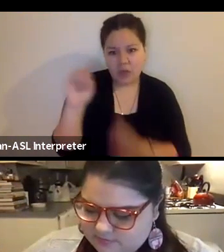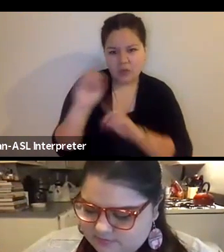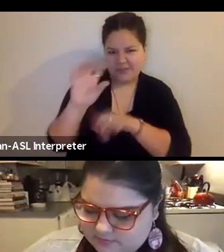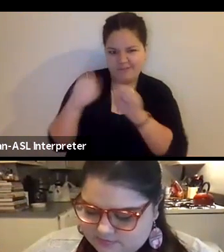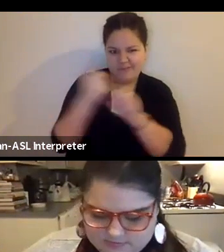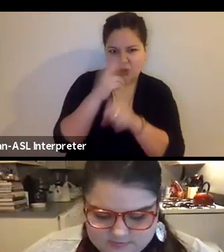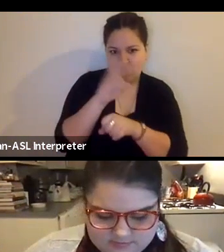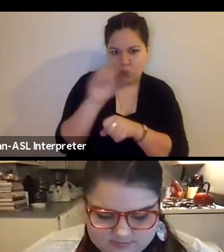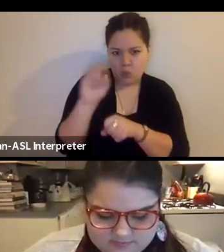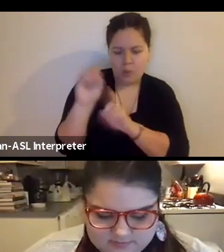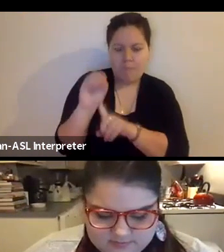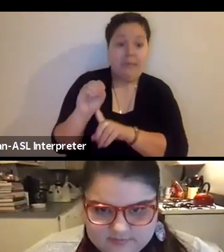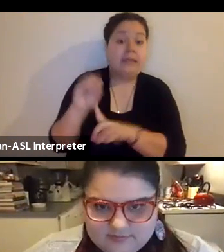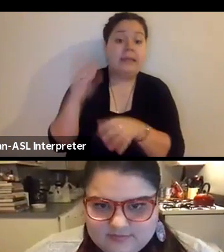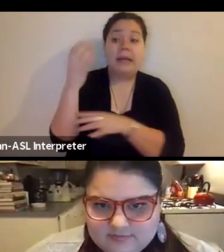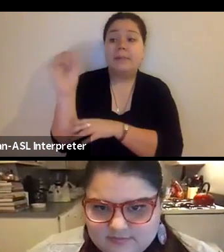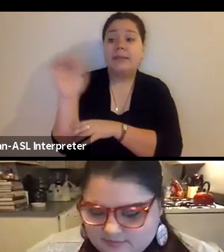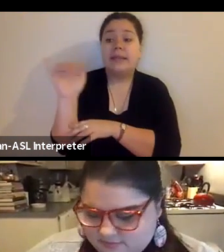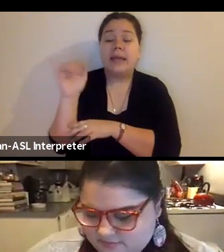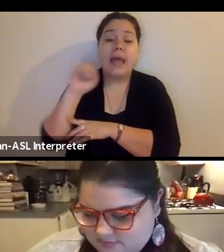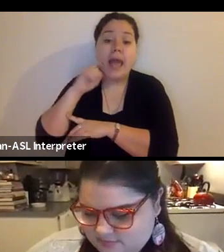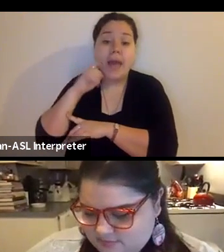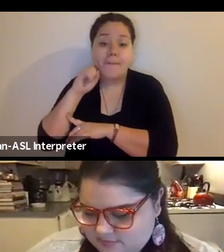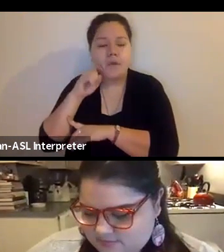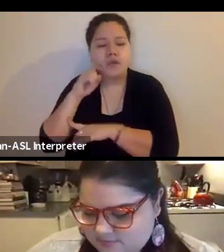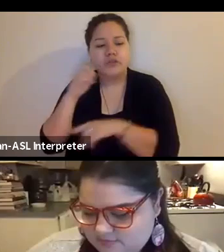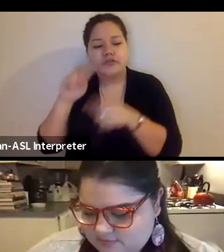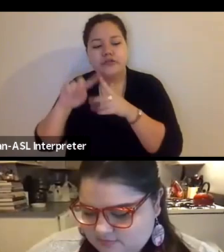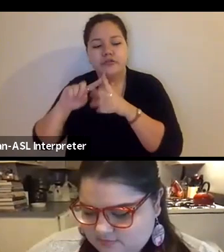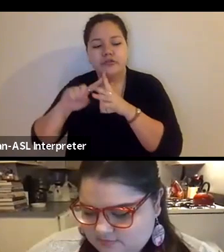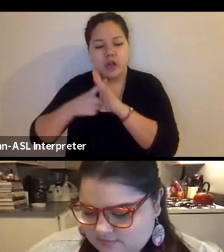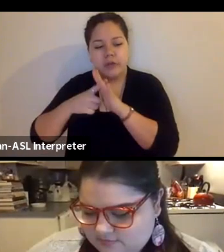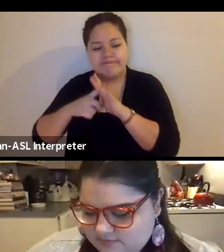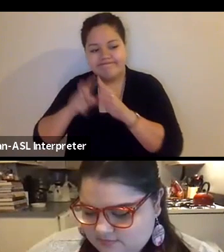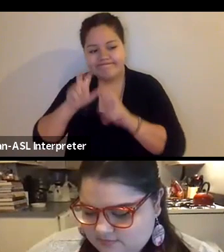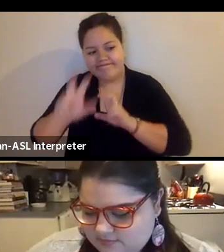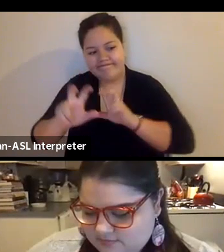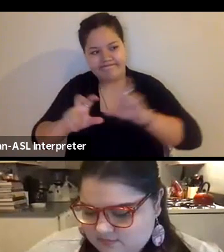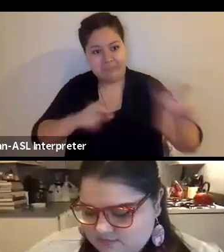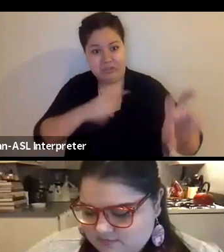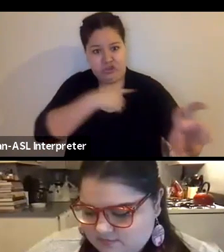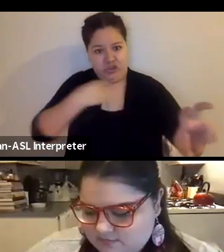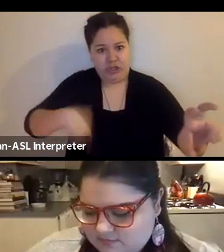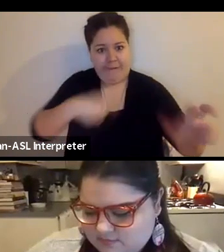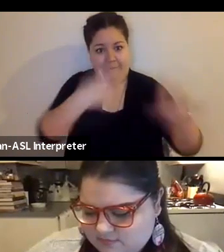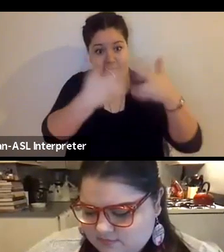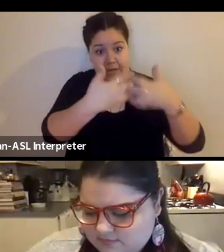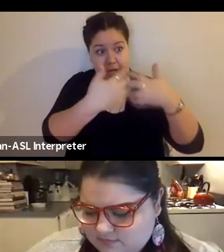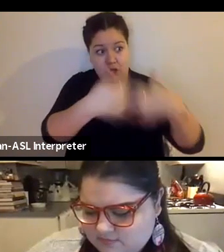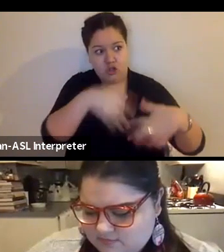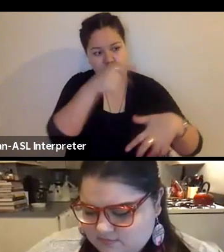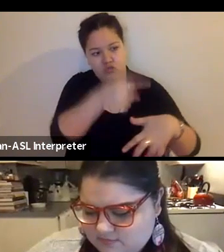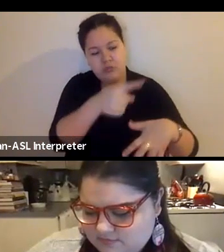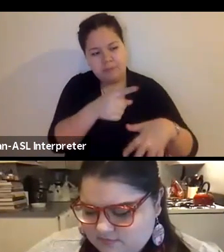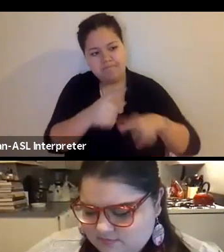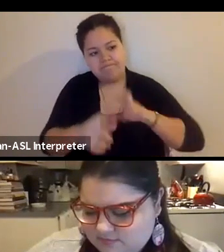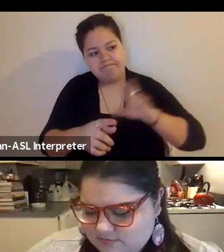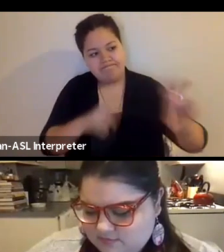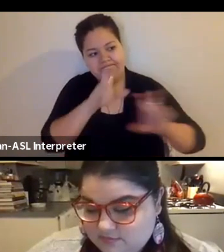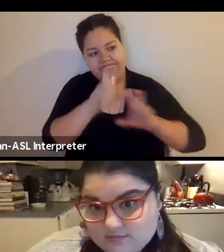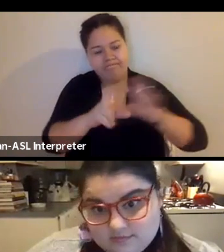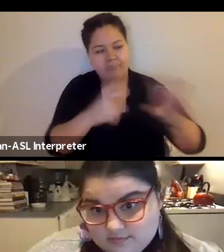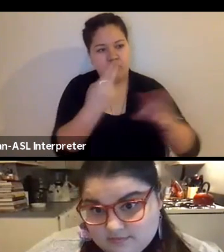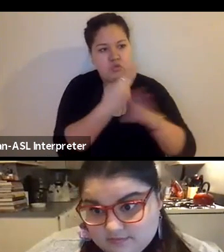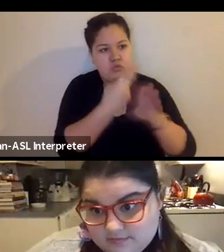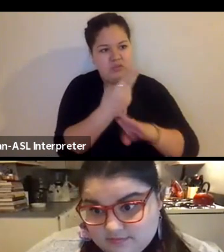started investing in these factories, specifically in China, that would not disclose where